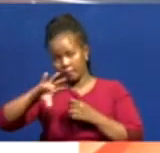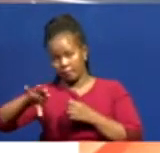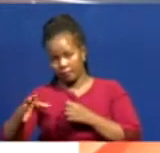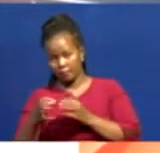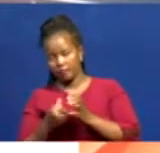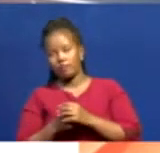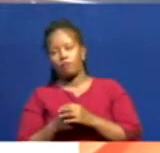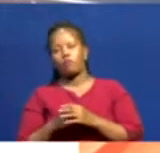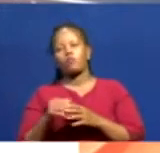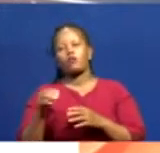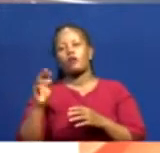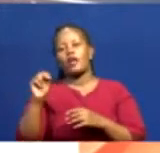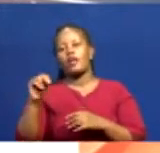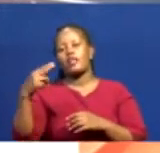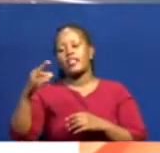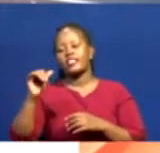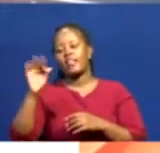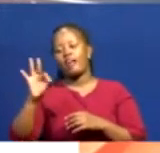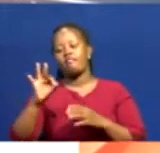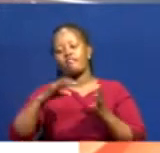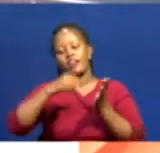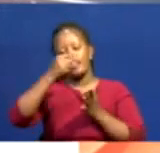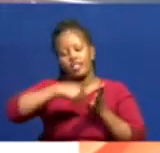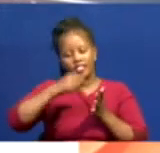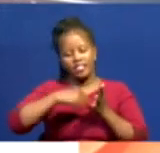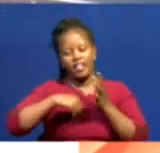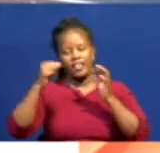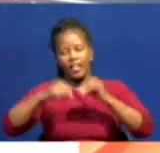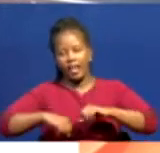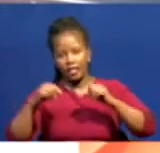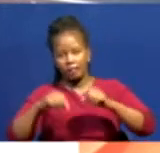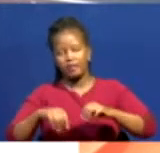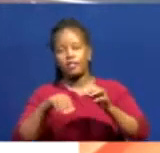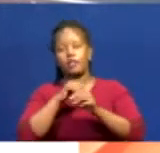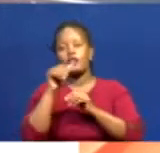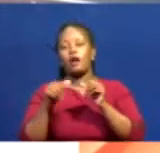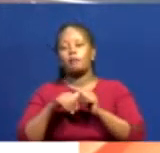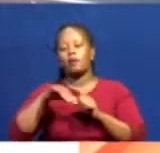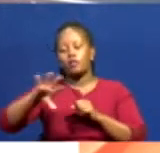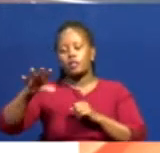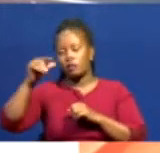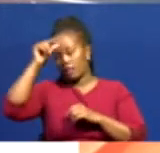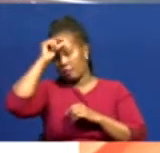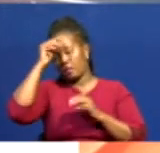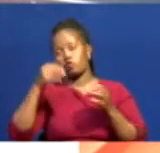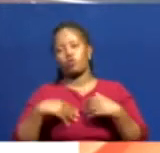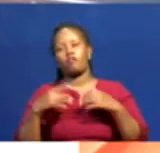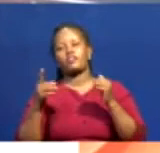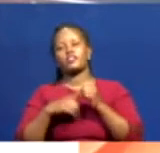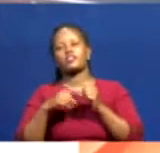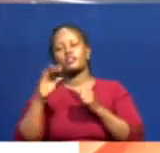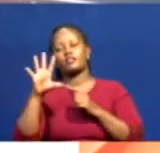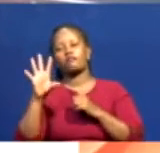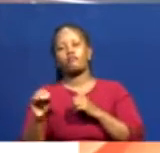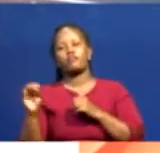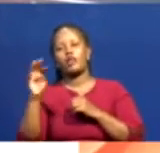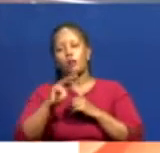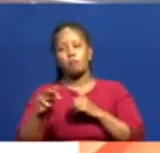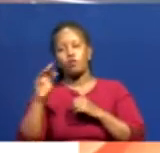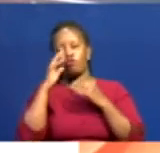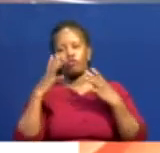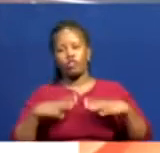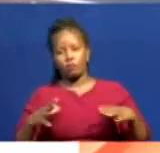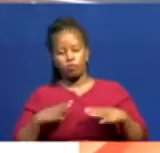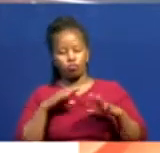Hospital Insurance Fund, NHIF, signed a memorandum of understanding for the county government to cough 650 million Kenya shillings for the residents